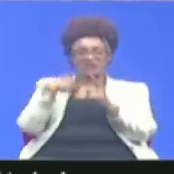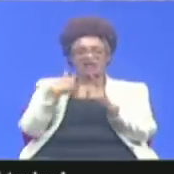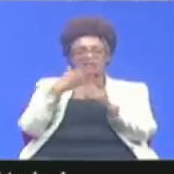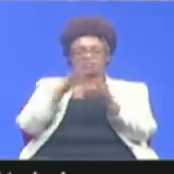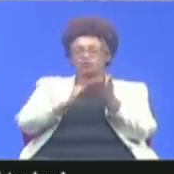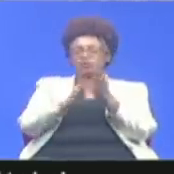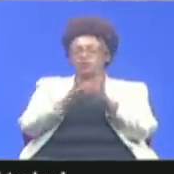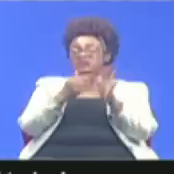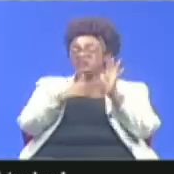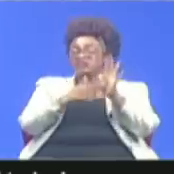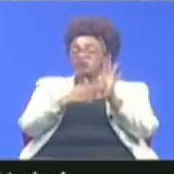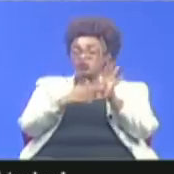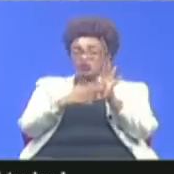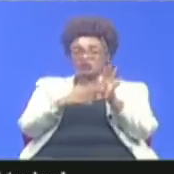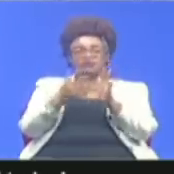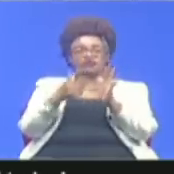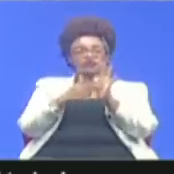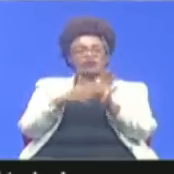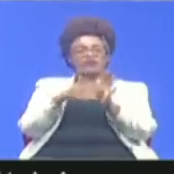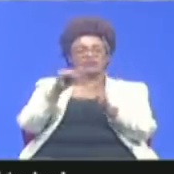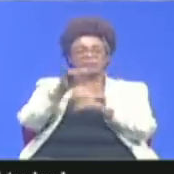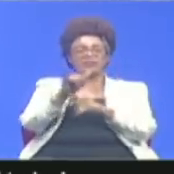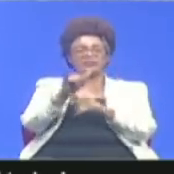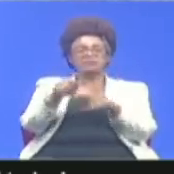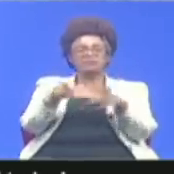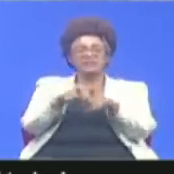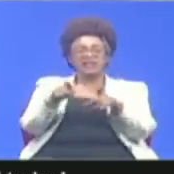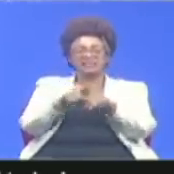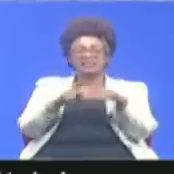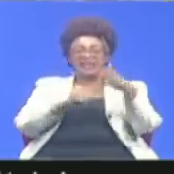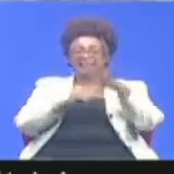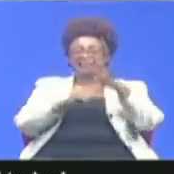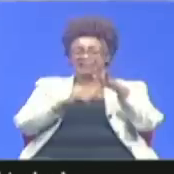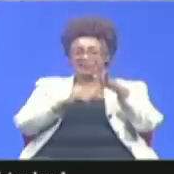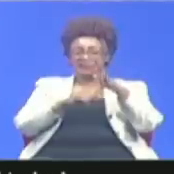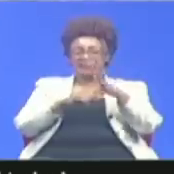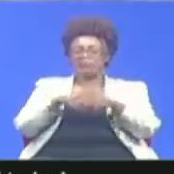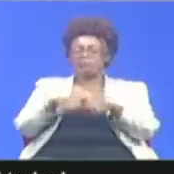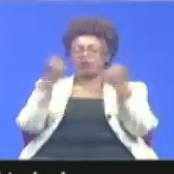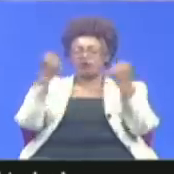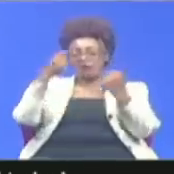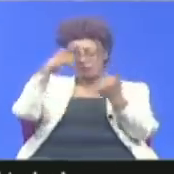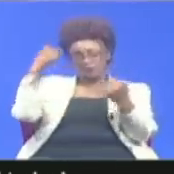emergency locator transmitter as the antenna had broken off due to impact.